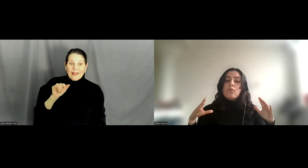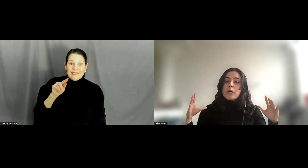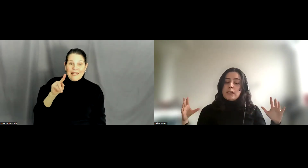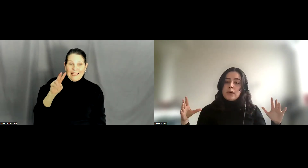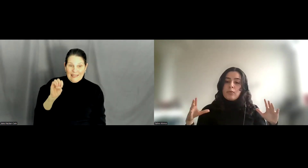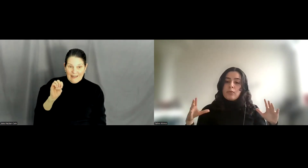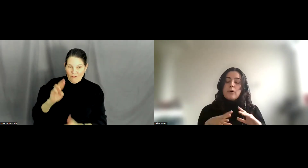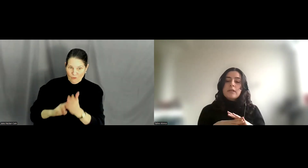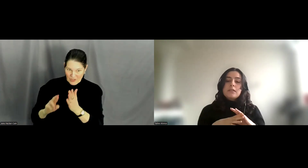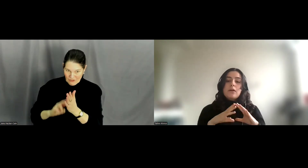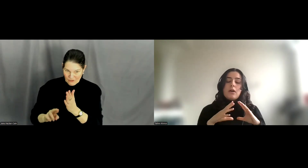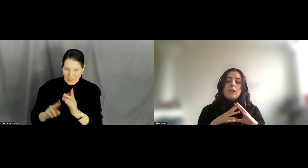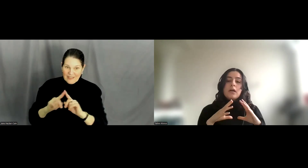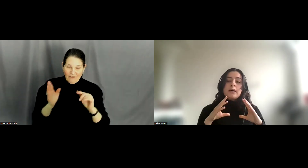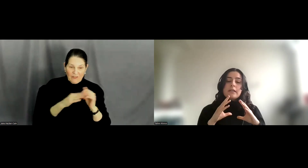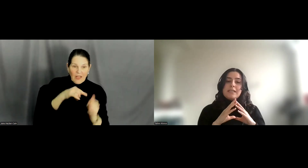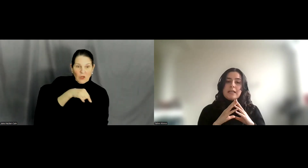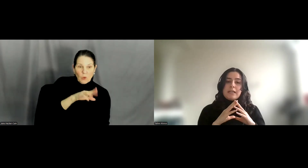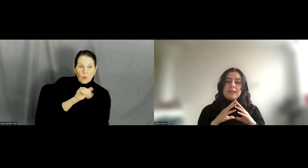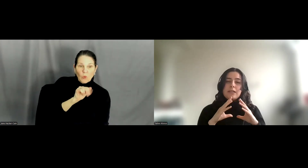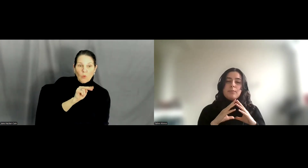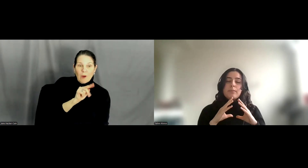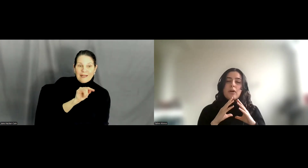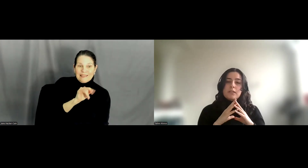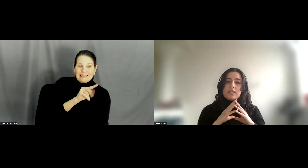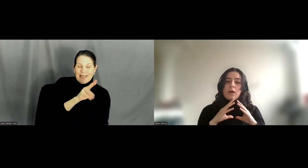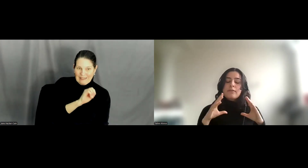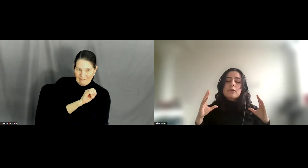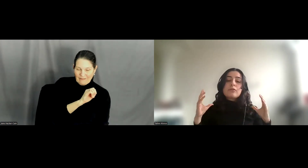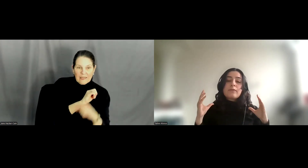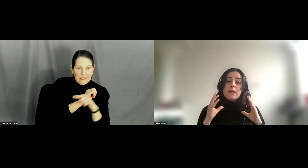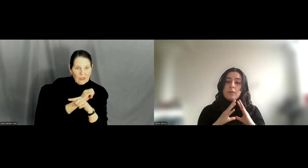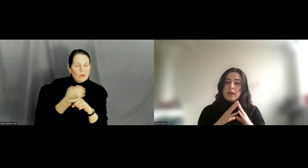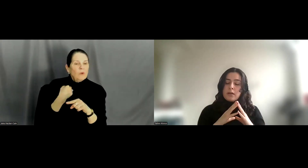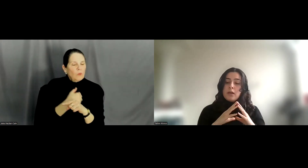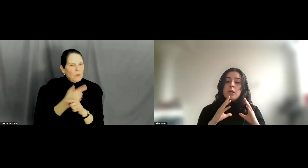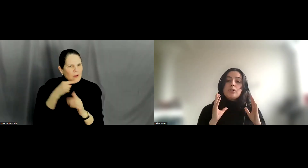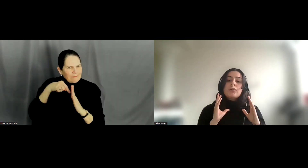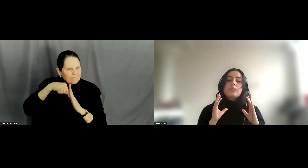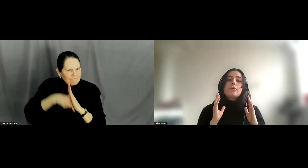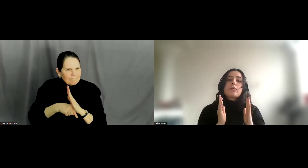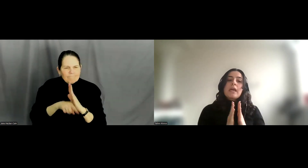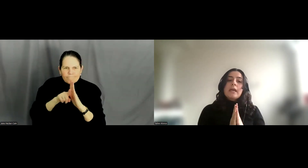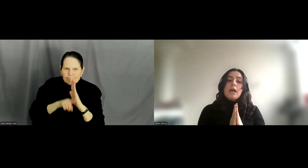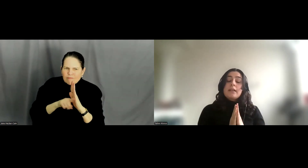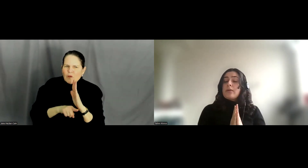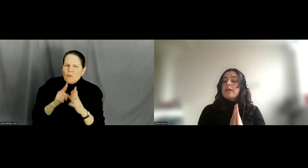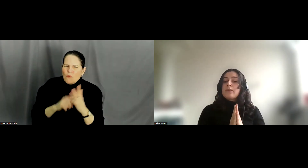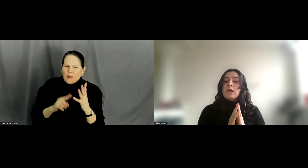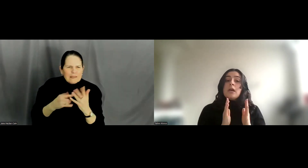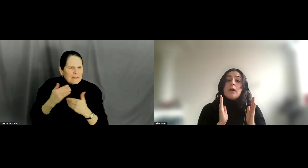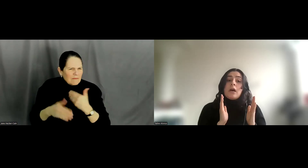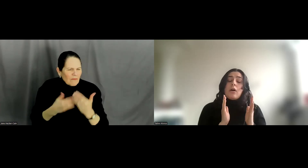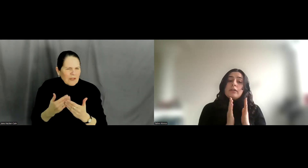exploratory work. We focus on understanding the deep process of social phenomena to create a